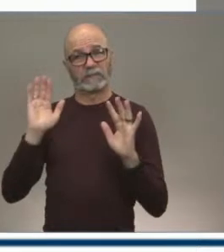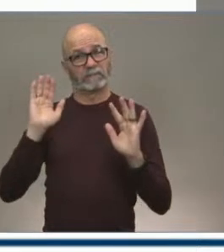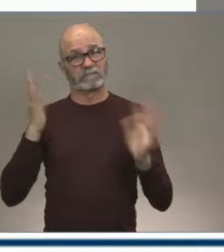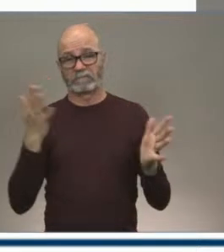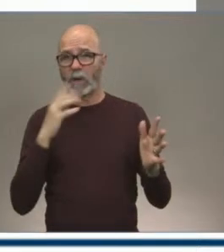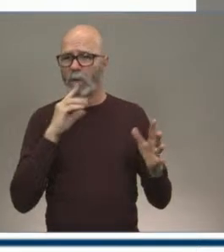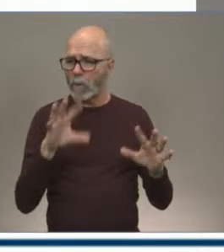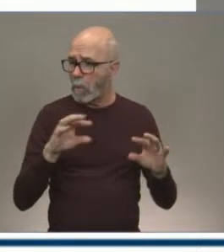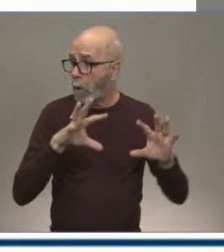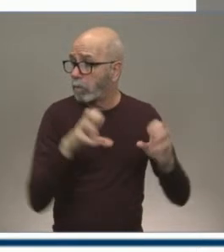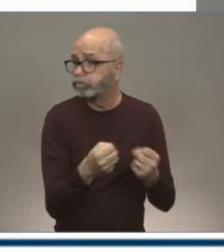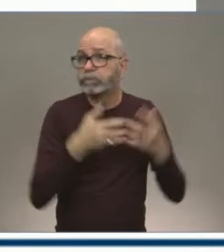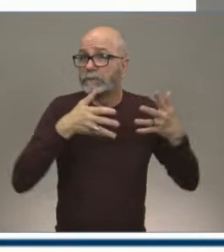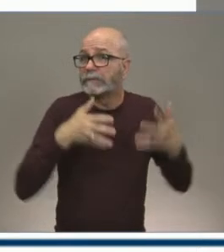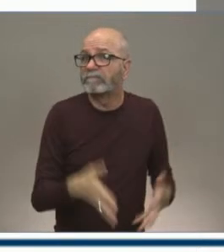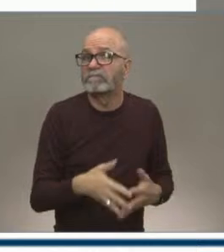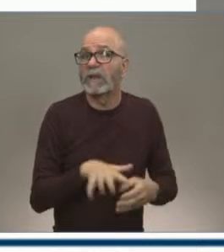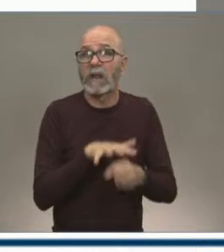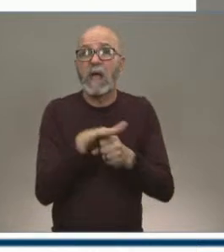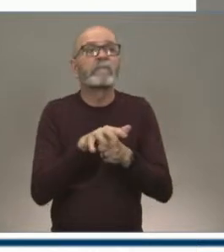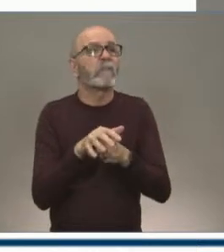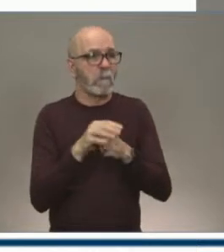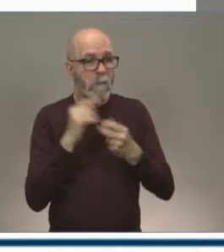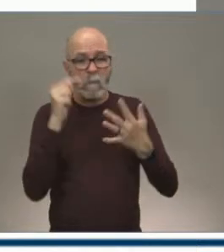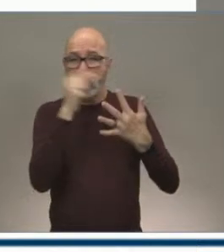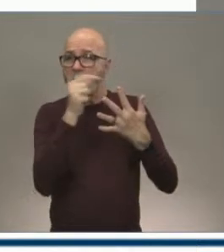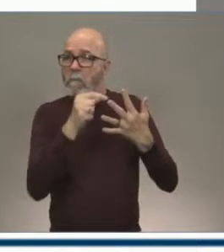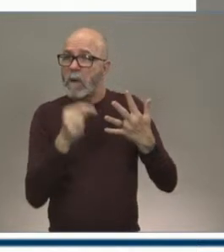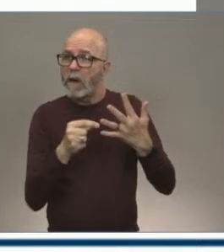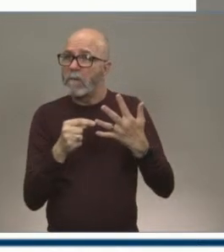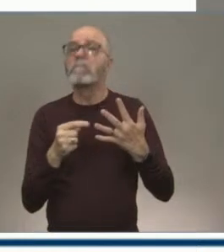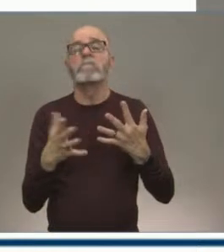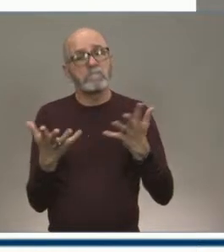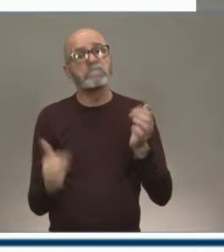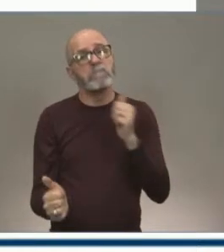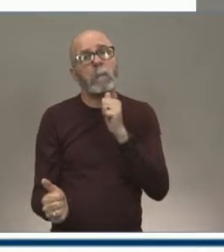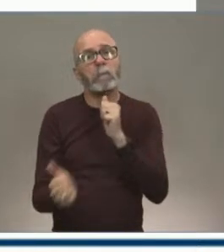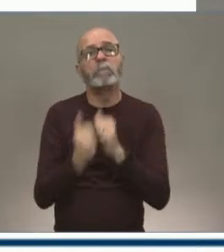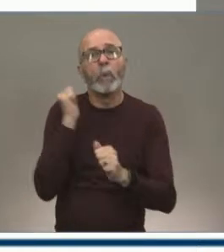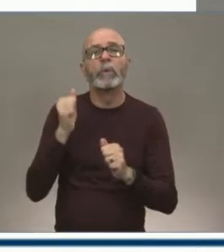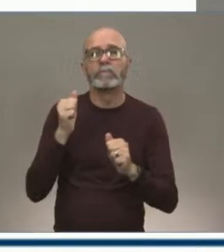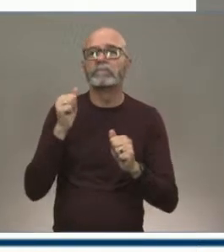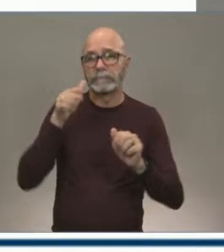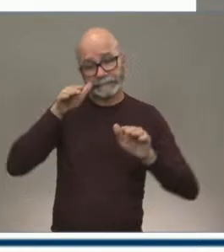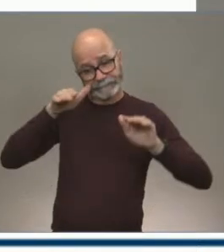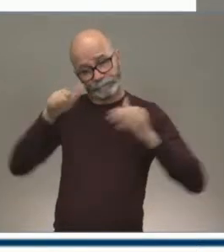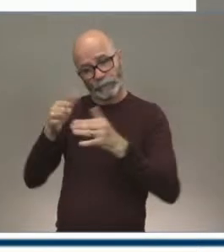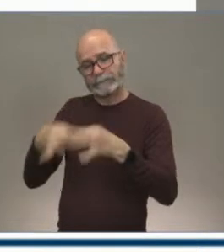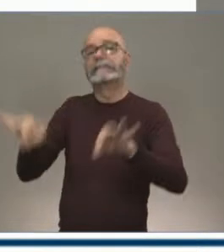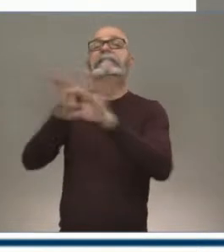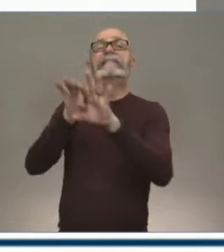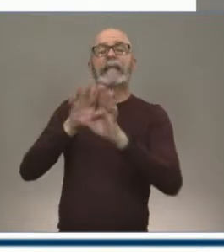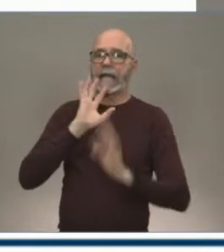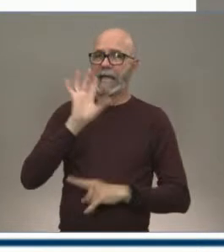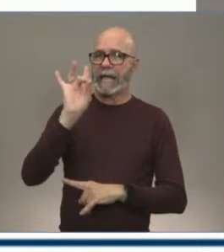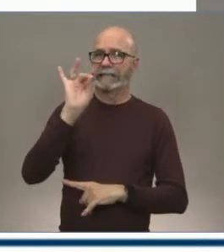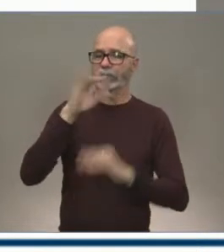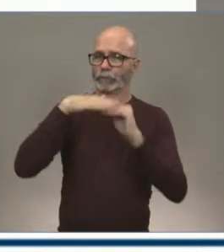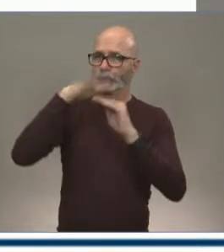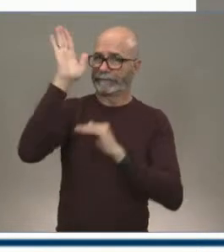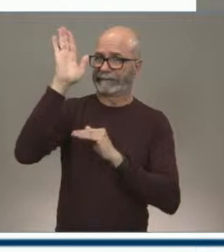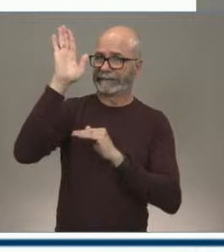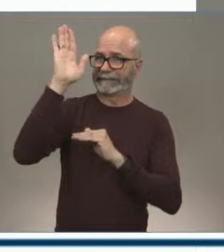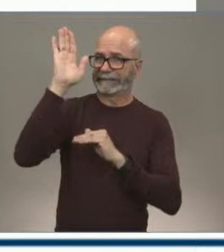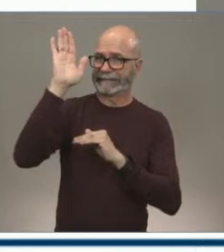supply, that our main focus will be age-based clinics, starting with the oldest. And that's why we're rolling out